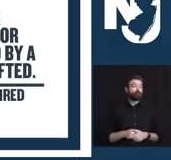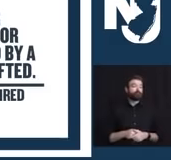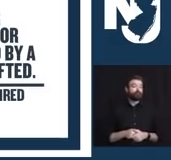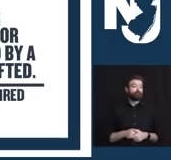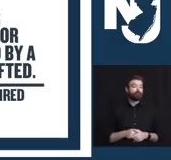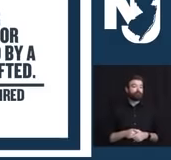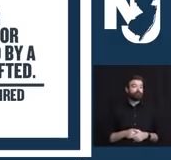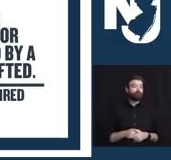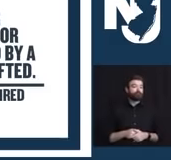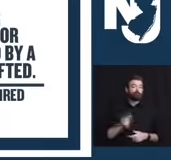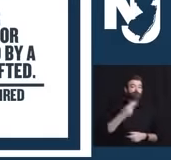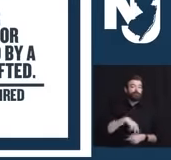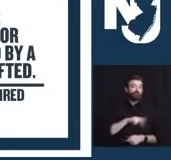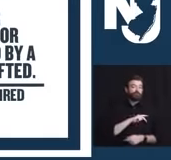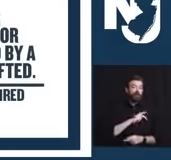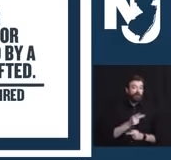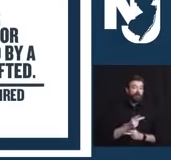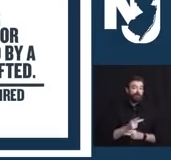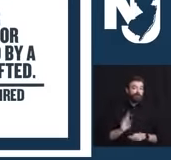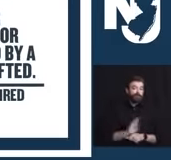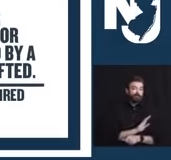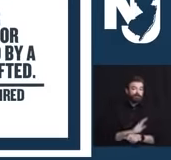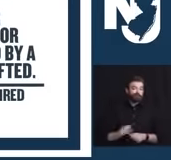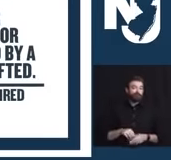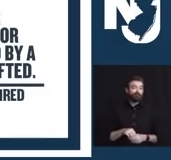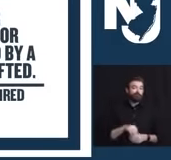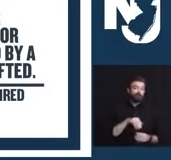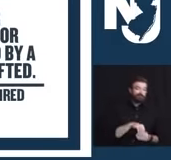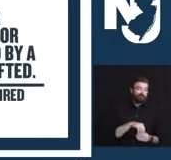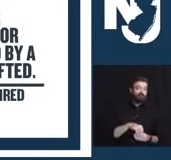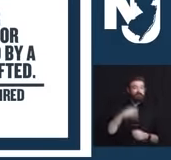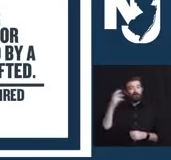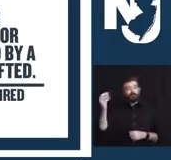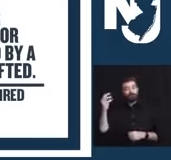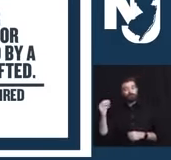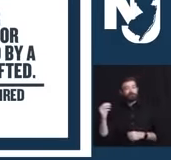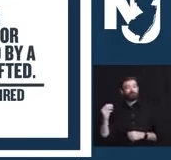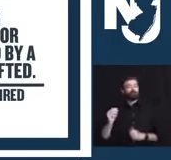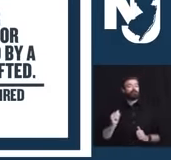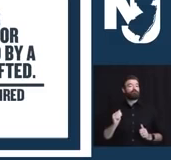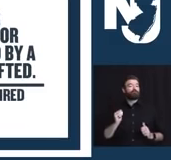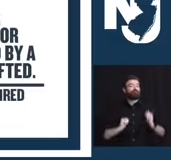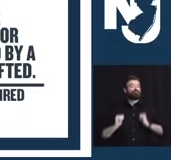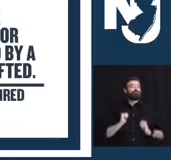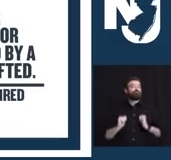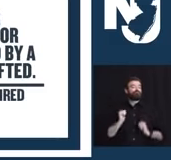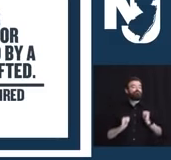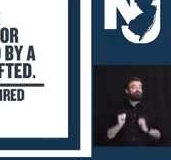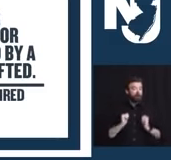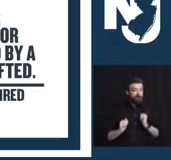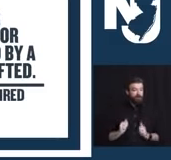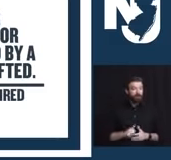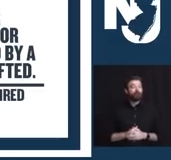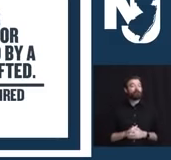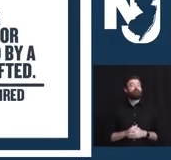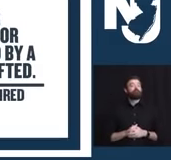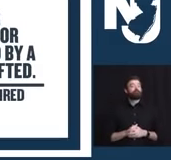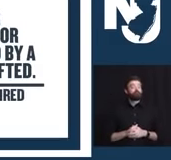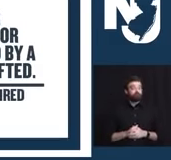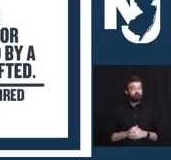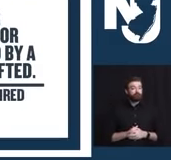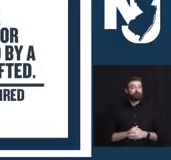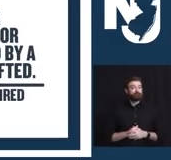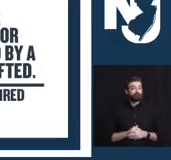and recreation businesses, and indoor and outdoor pools, the current 50% capacity limits